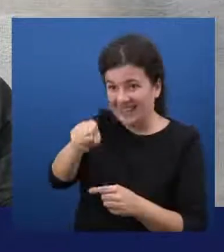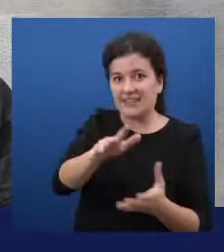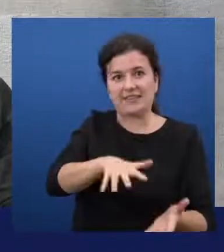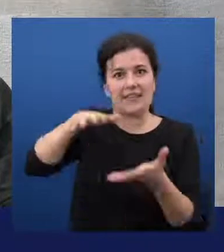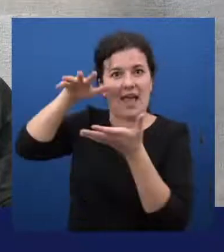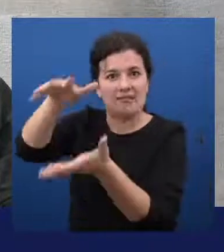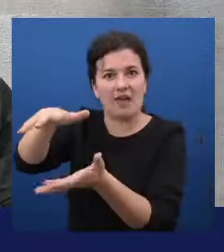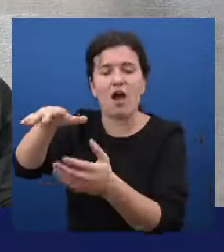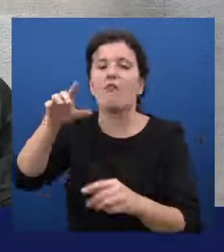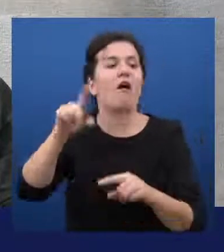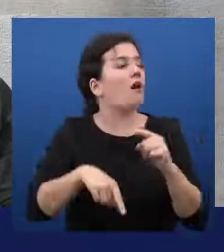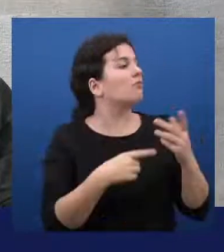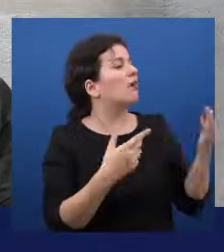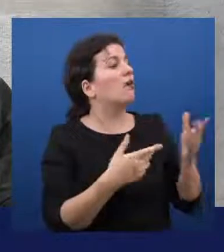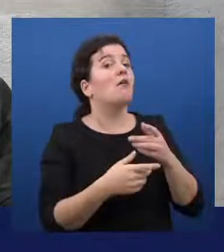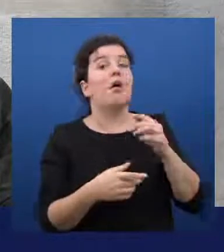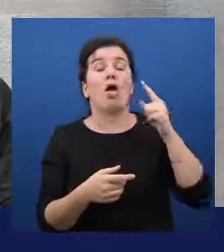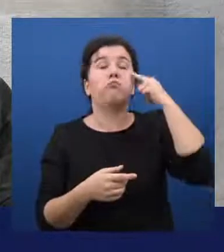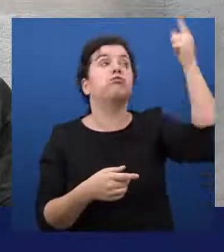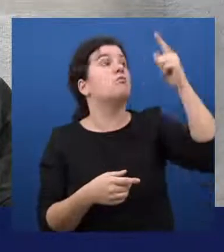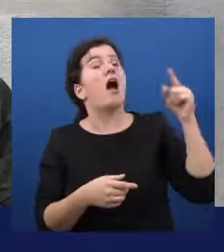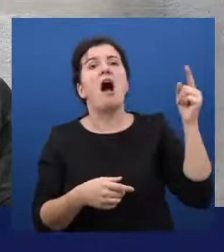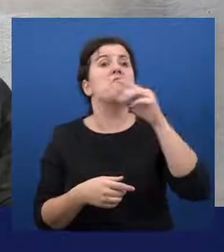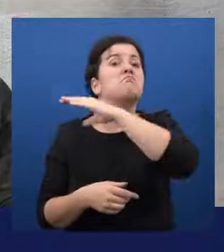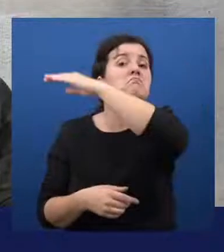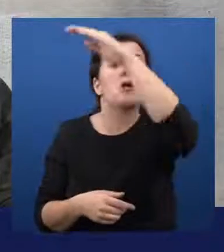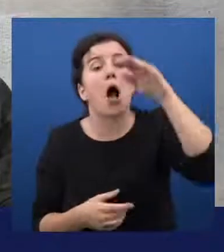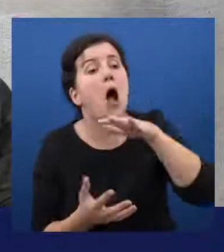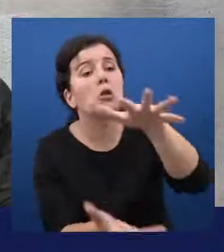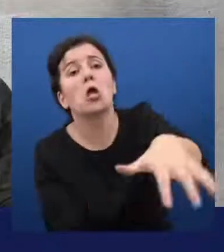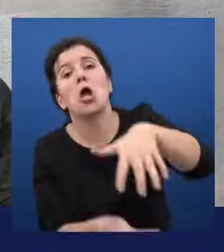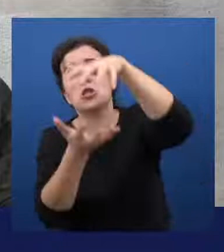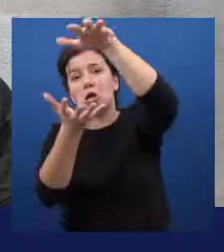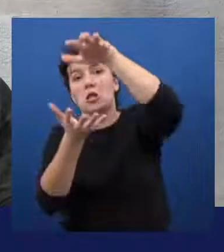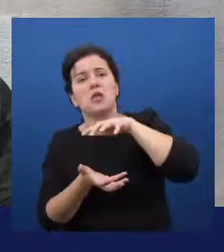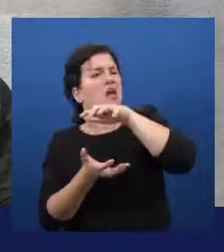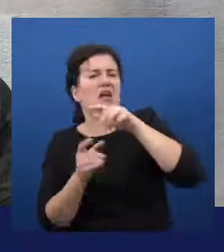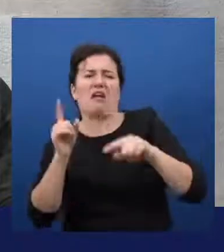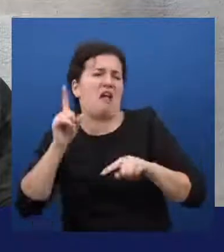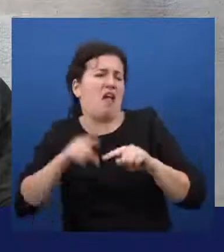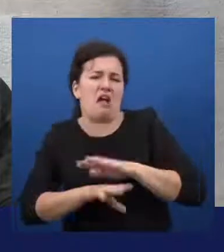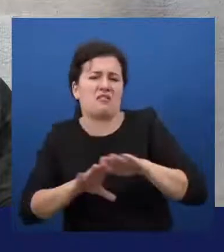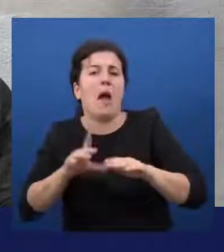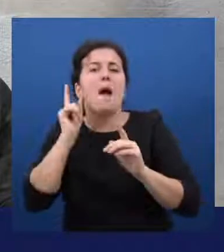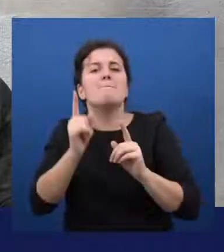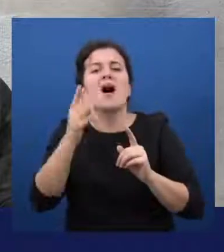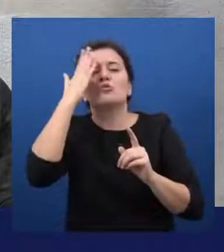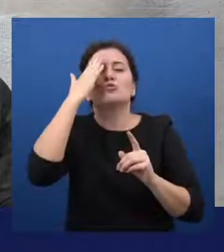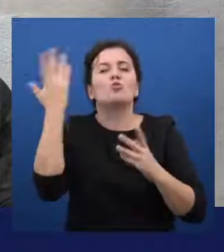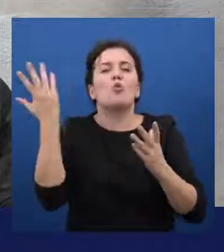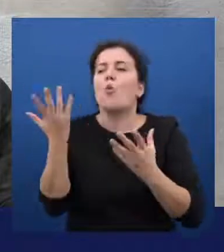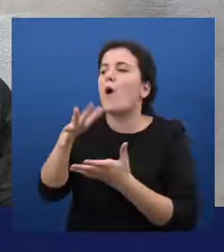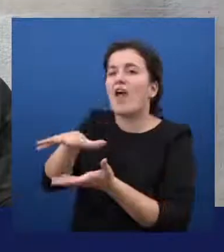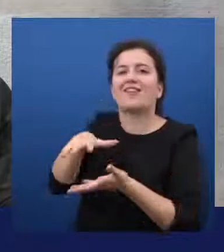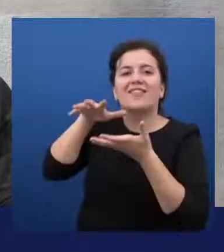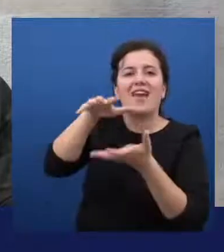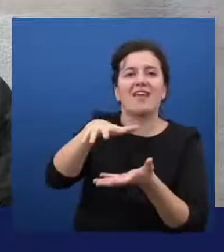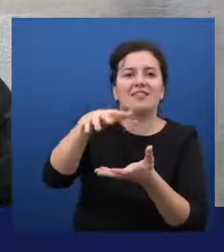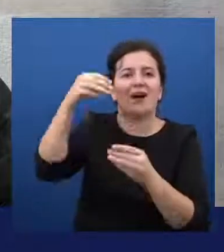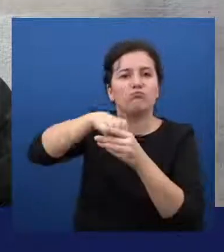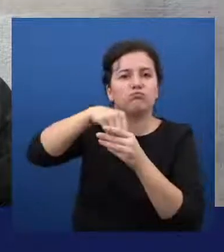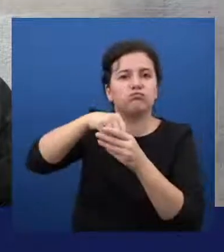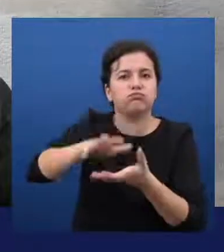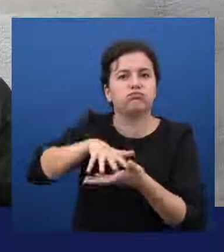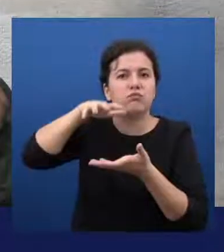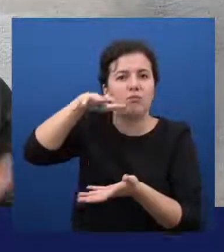thinking. I mean. Yeah. That's what I think the data sheet serves. It's like, are you to the purpose of the data from this original intent, or are you cross-purpose to it?